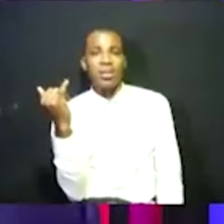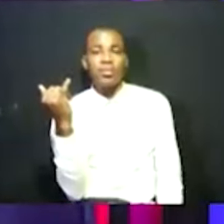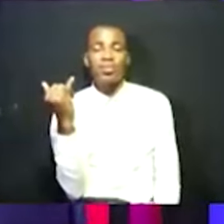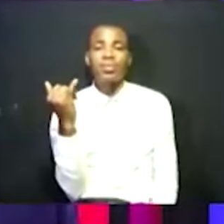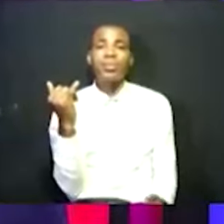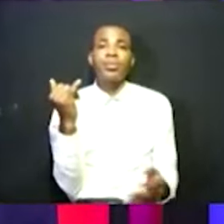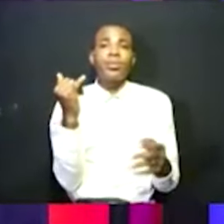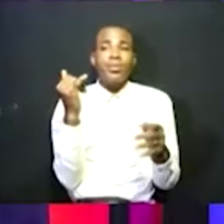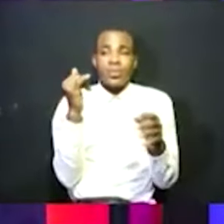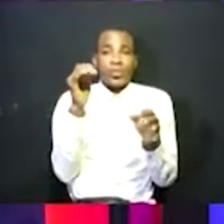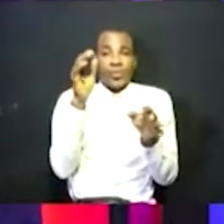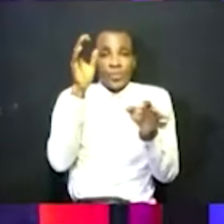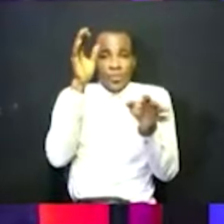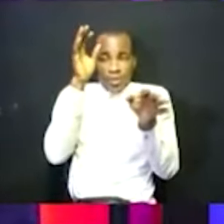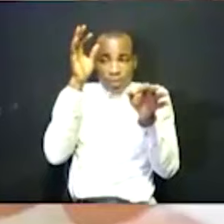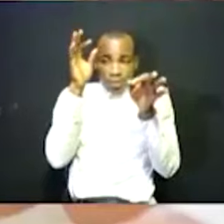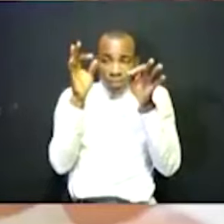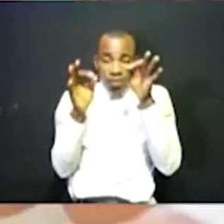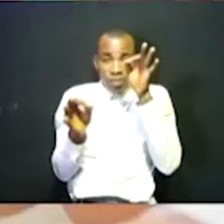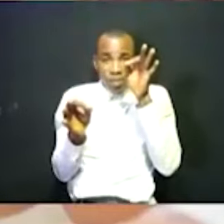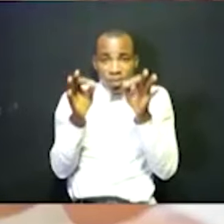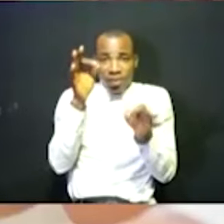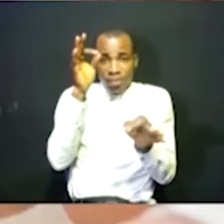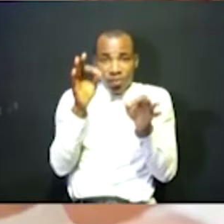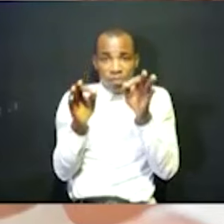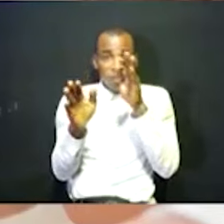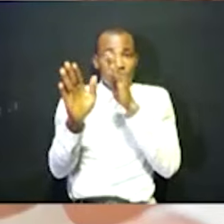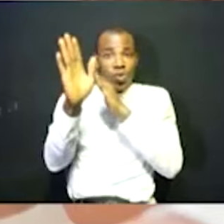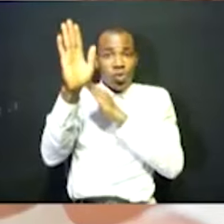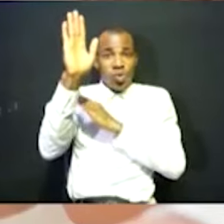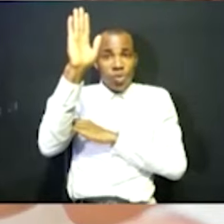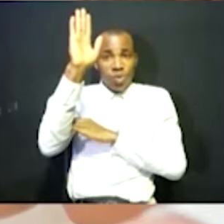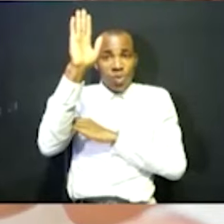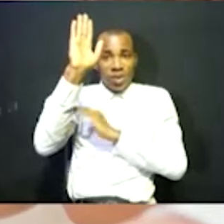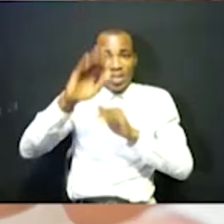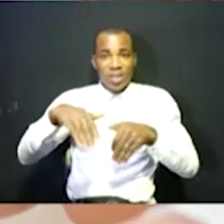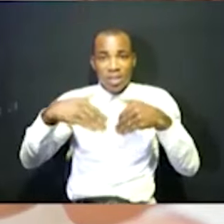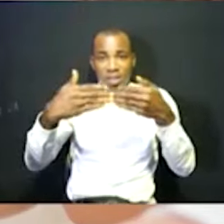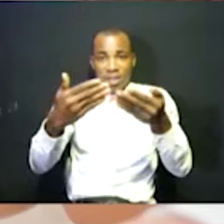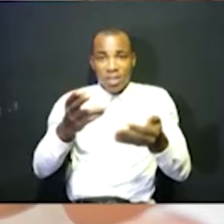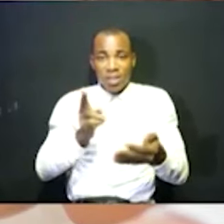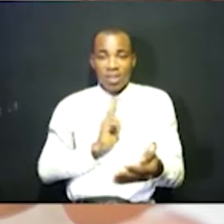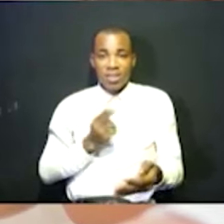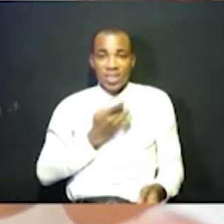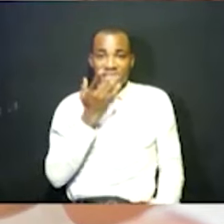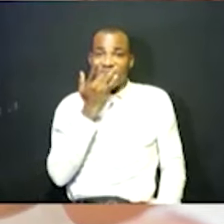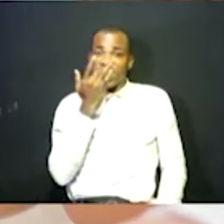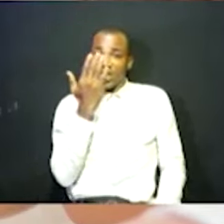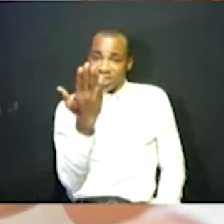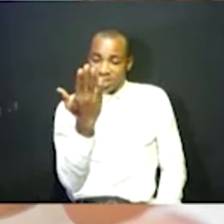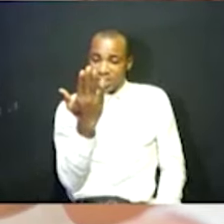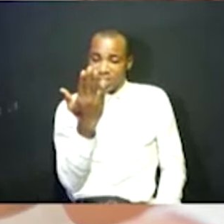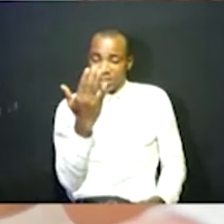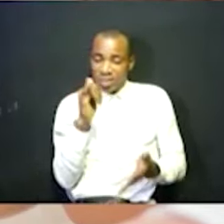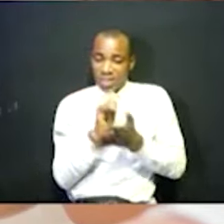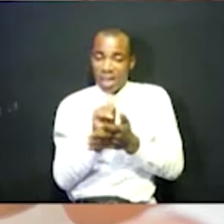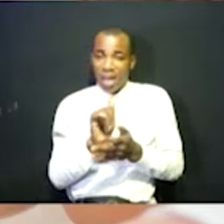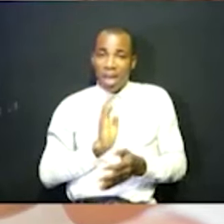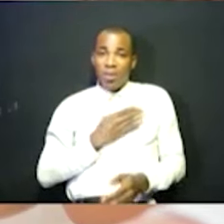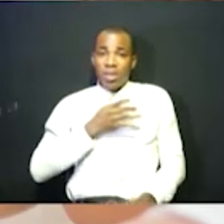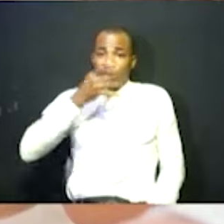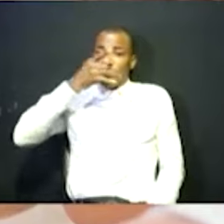If God were to present us a mirror to reflect our true image